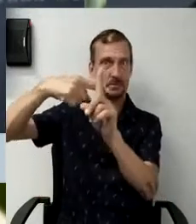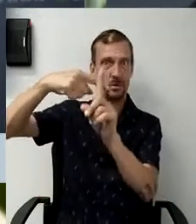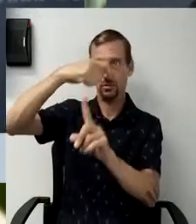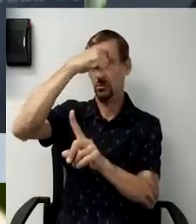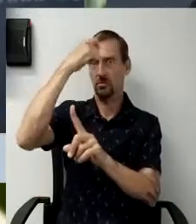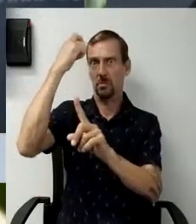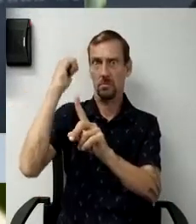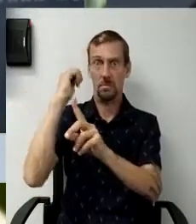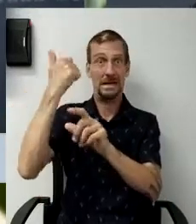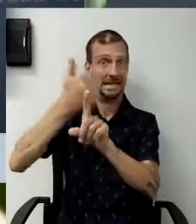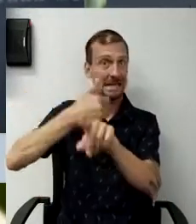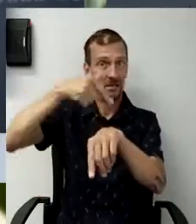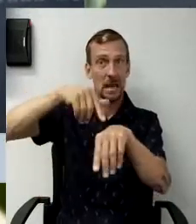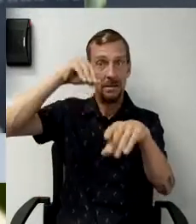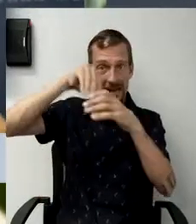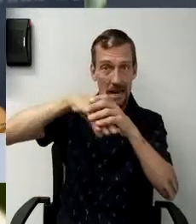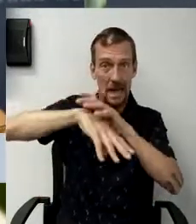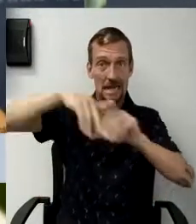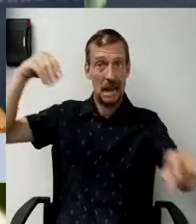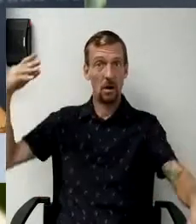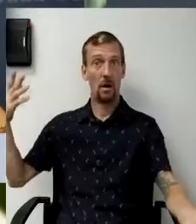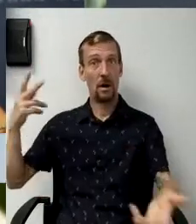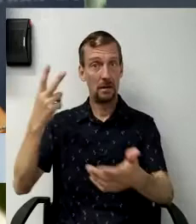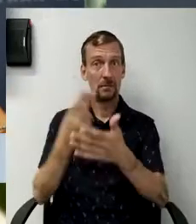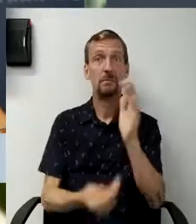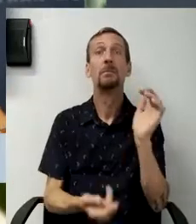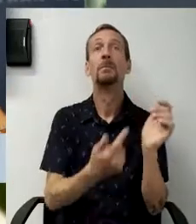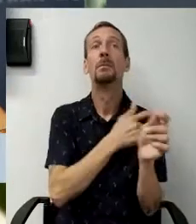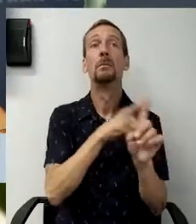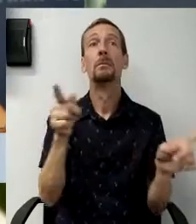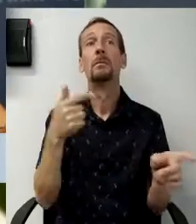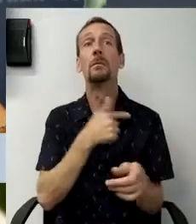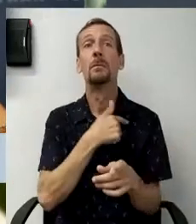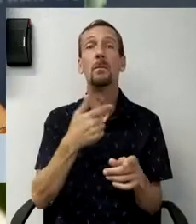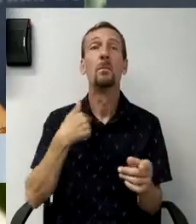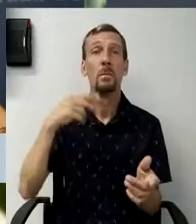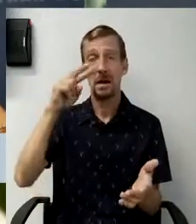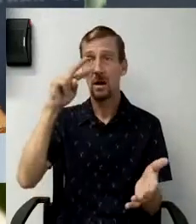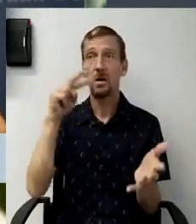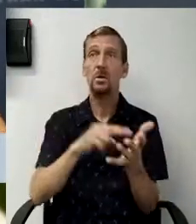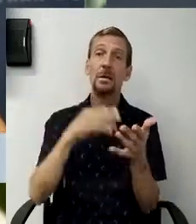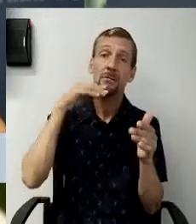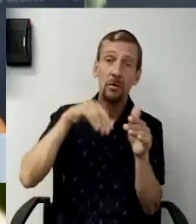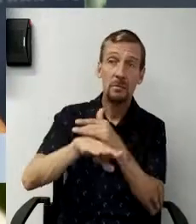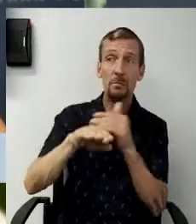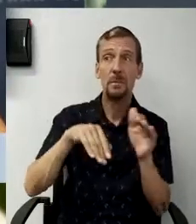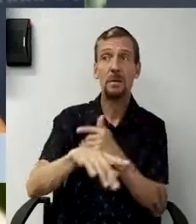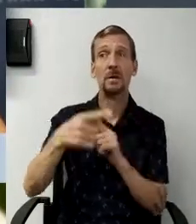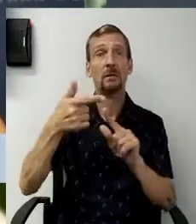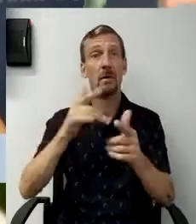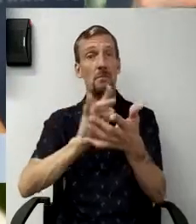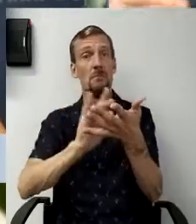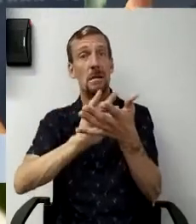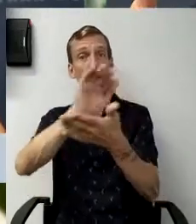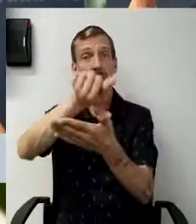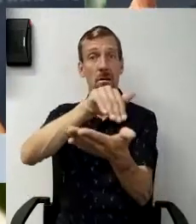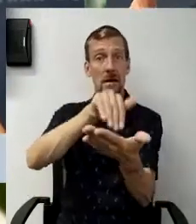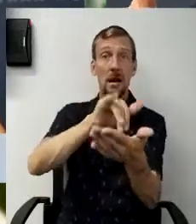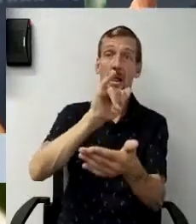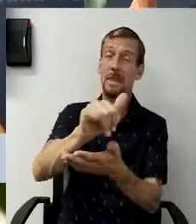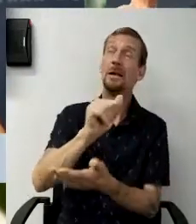out. But we are now looking to do admissions from the medical center that